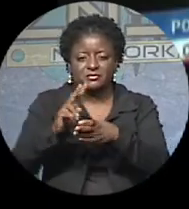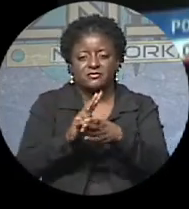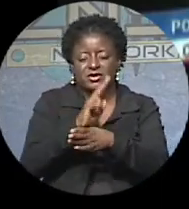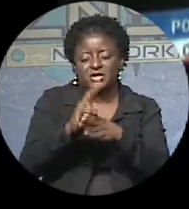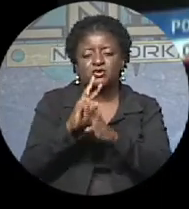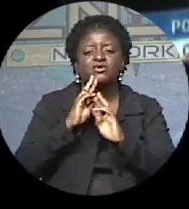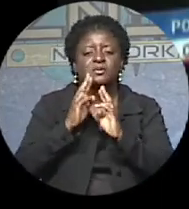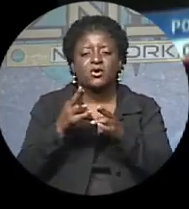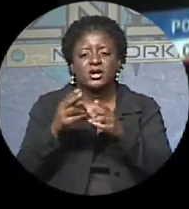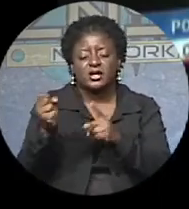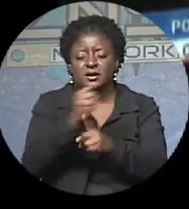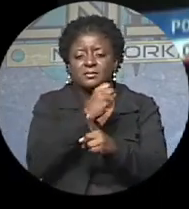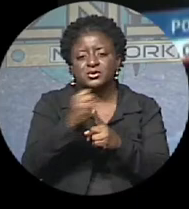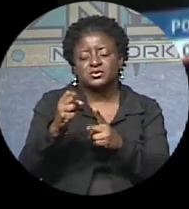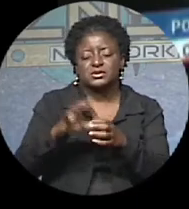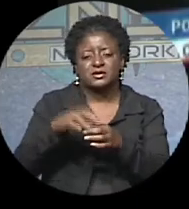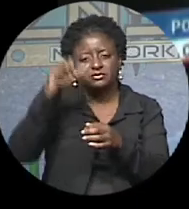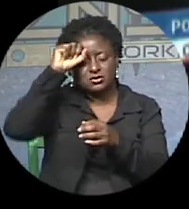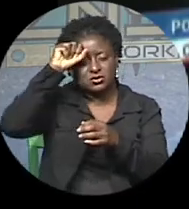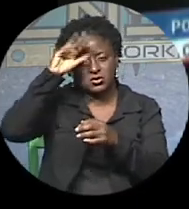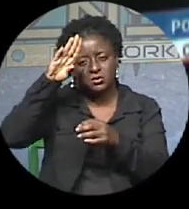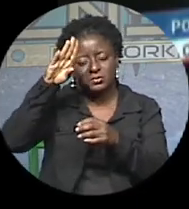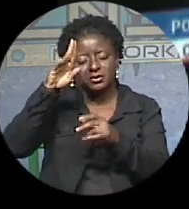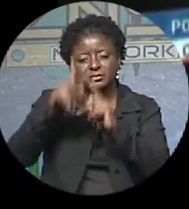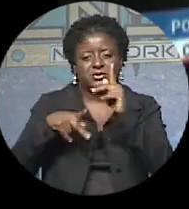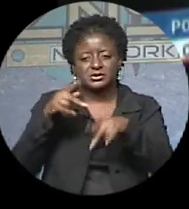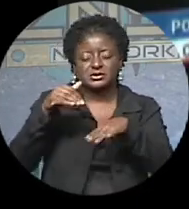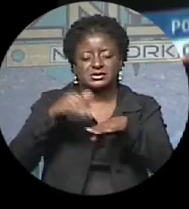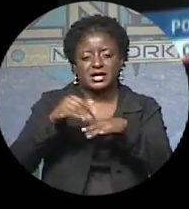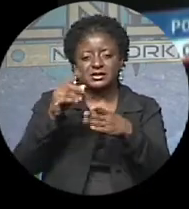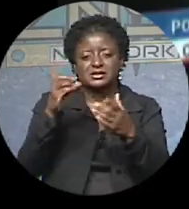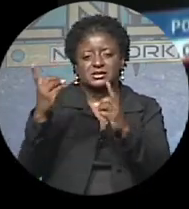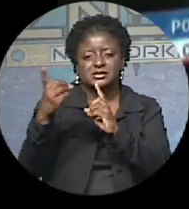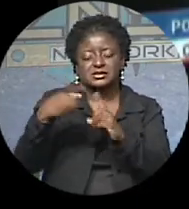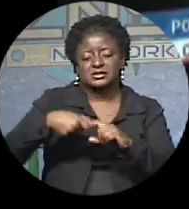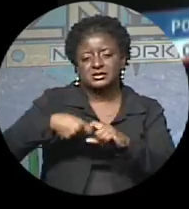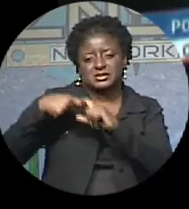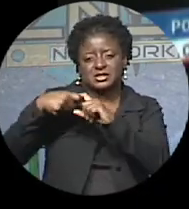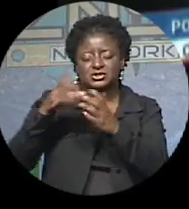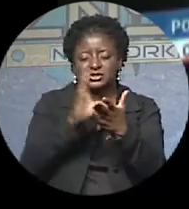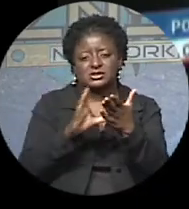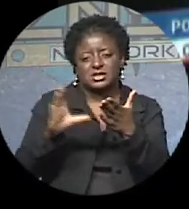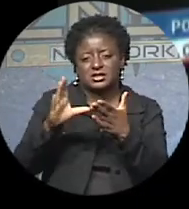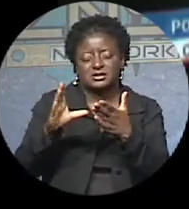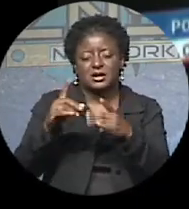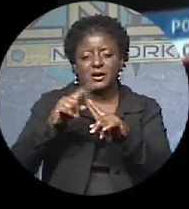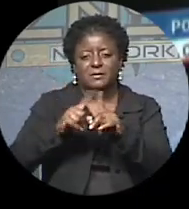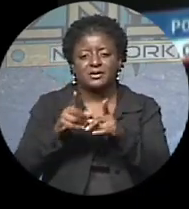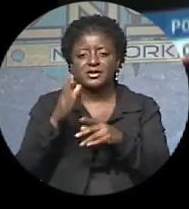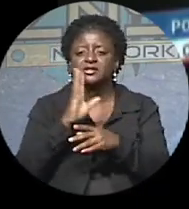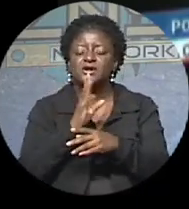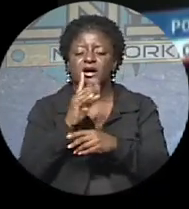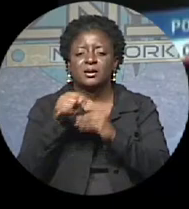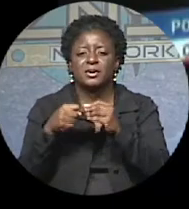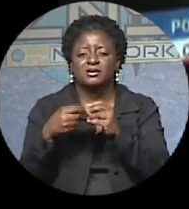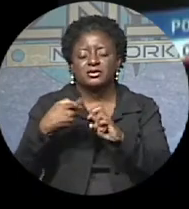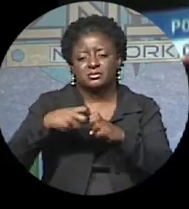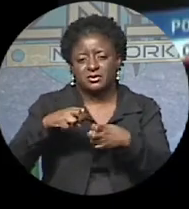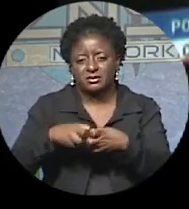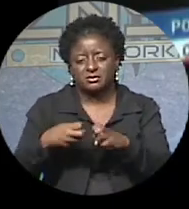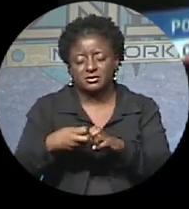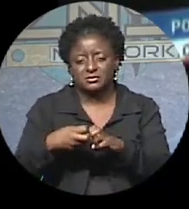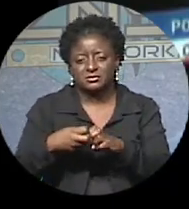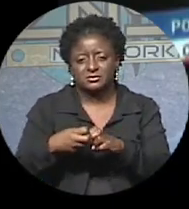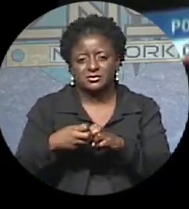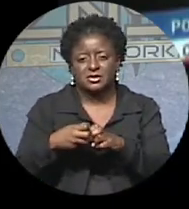of Cuban detainees at the detention center surfaced, but the matter was discussed. Today, Ambassador Guzman told ZNS News he